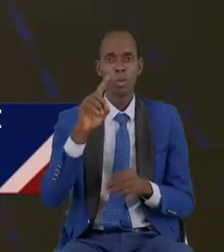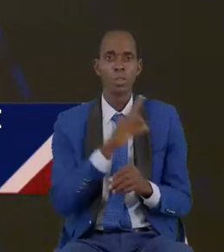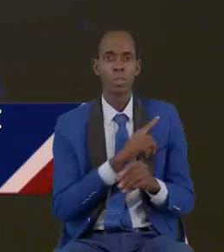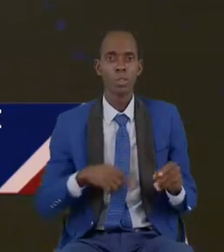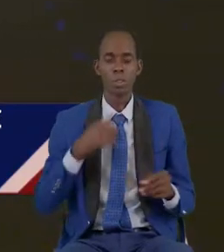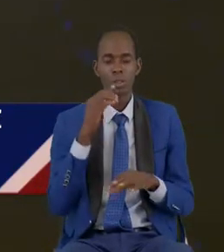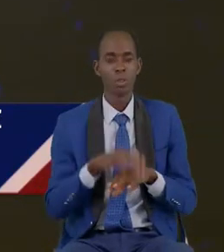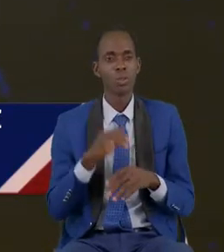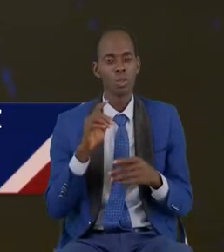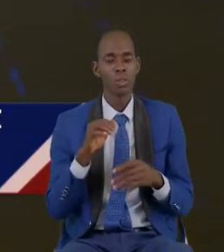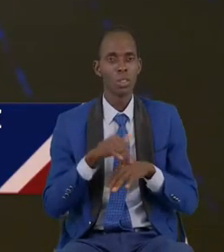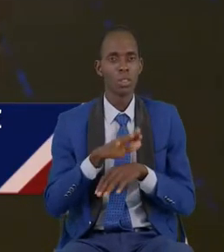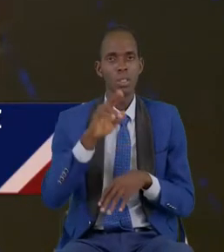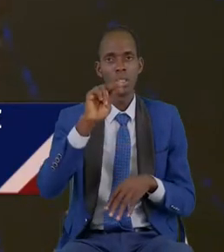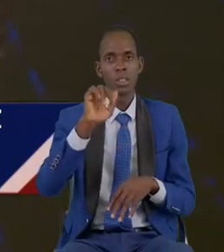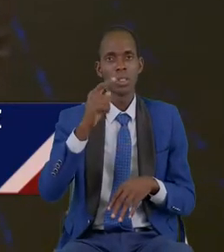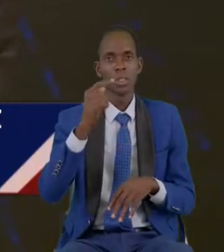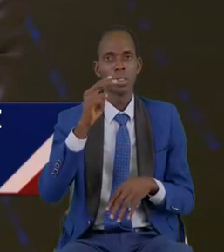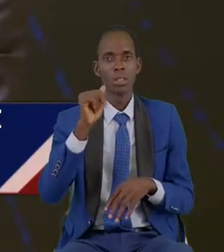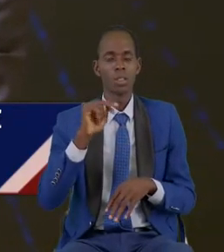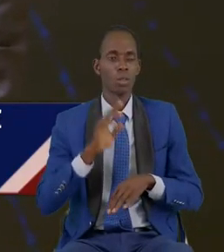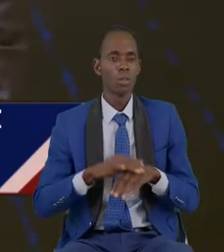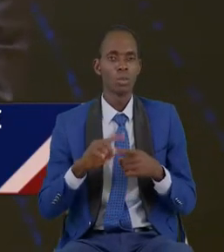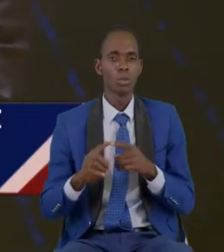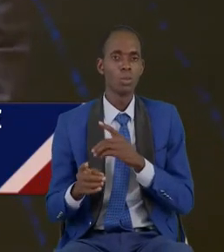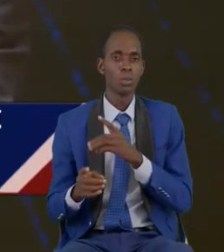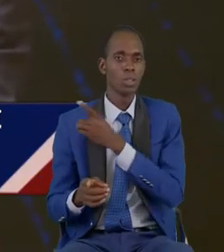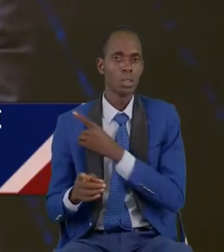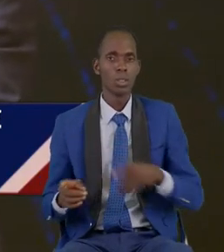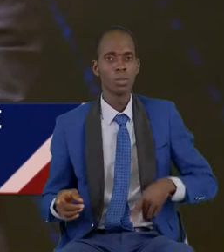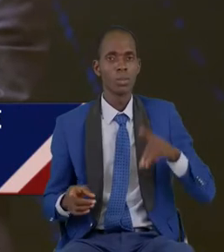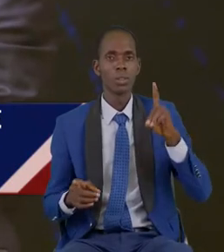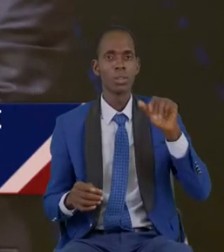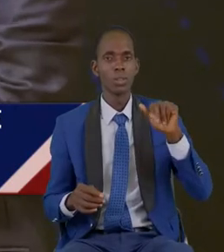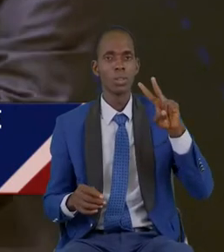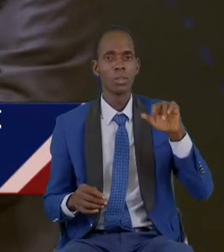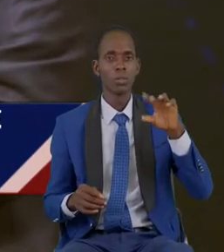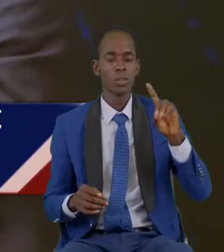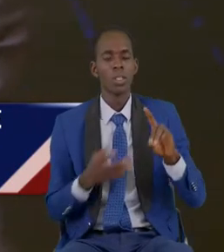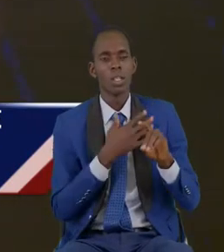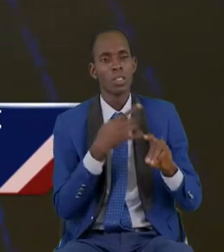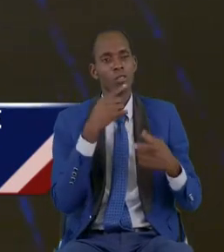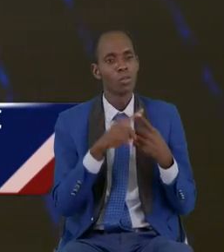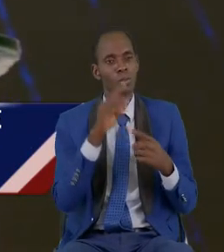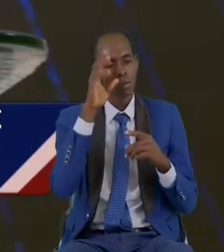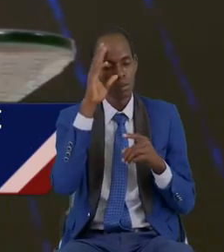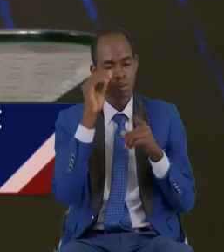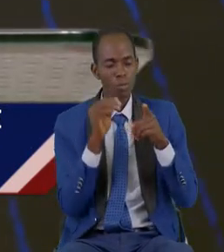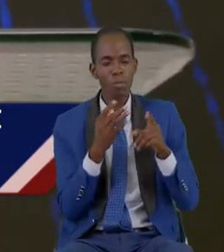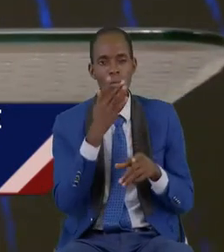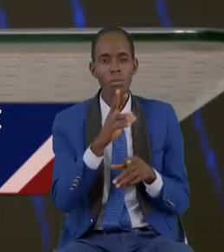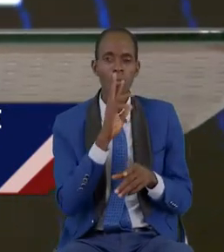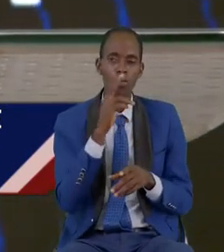David, and he came unto him, and said unto him, there were two men in